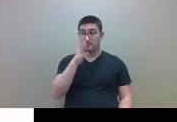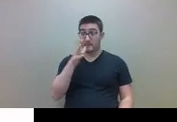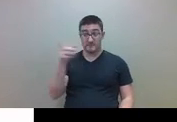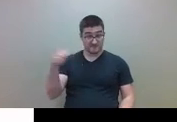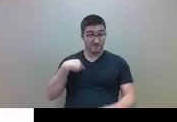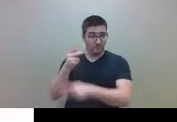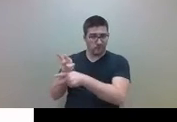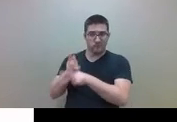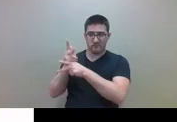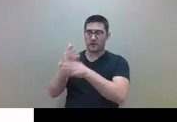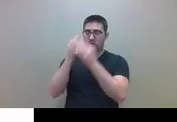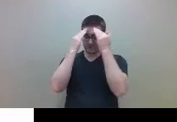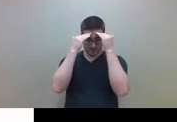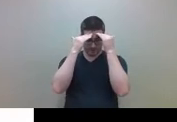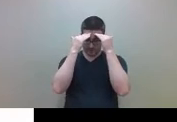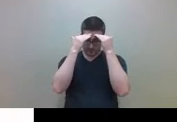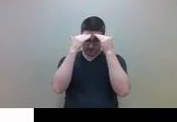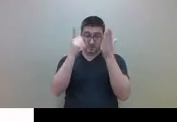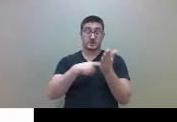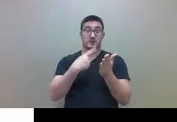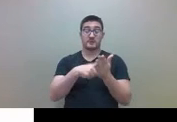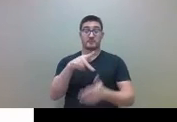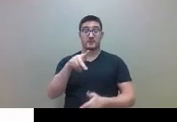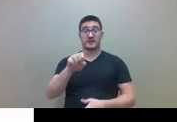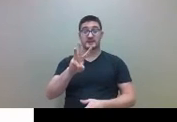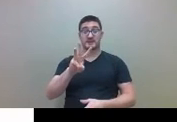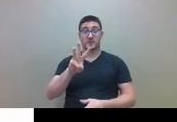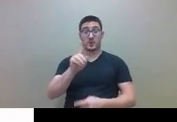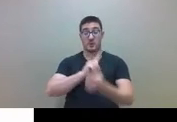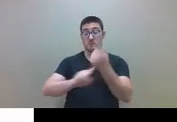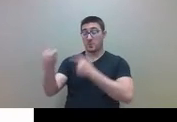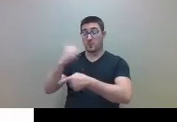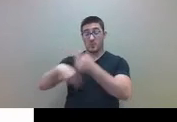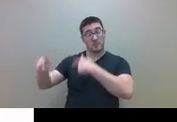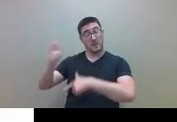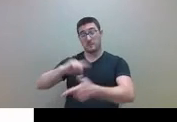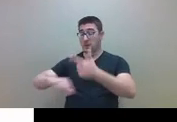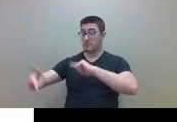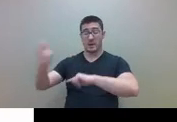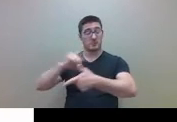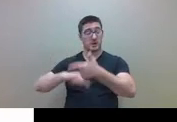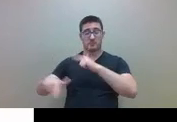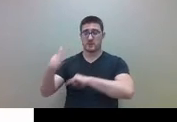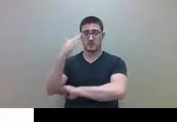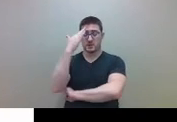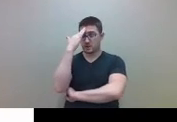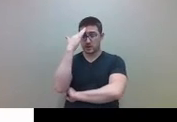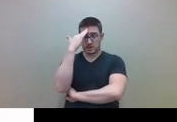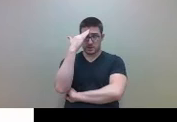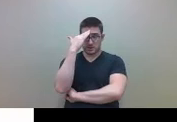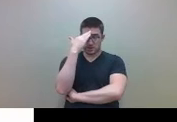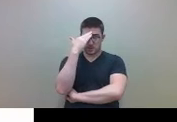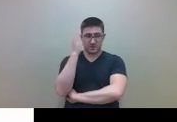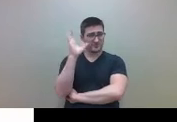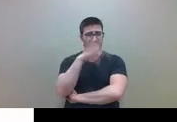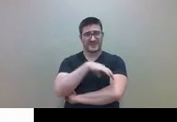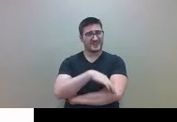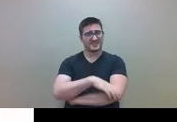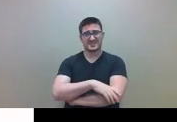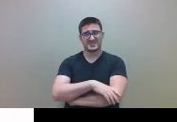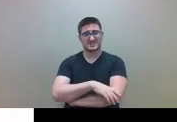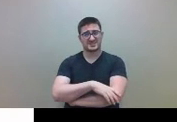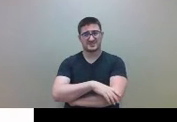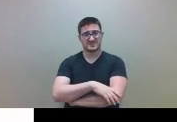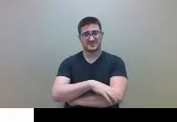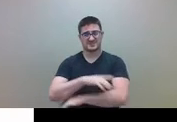It was a revolving door. And this was very uncomfortable in the beginning. And that's often what we hear from caregivers. Eventually, I got used